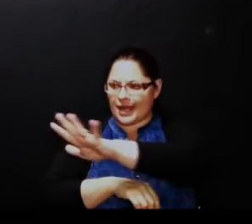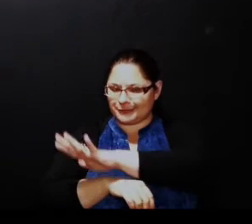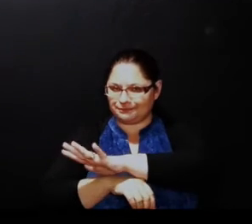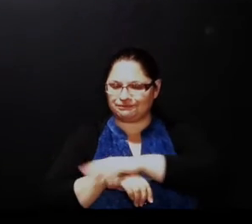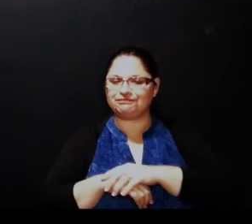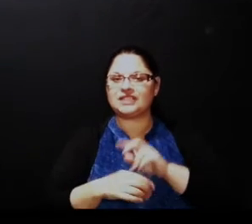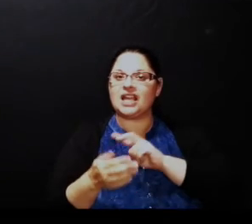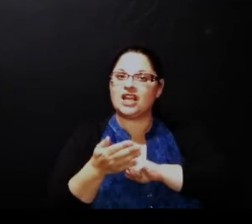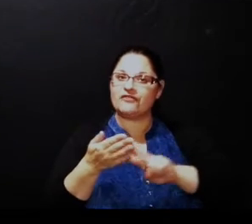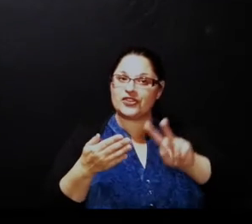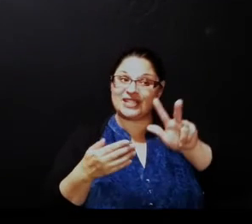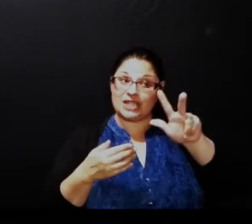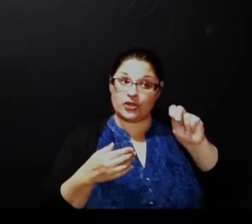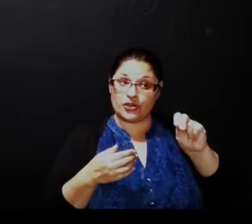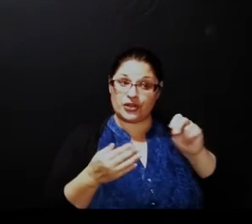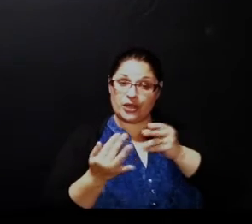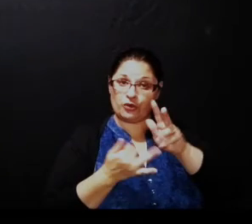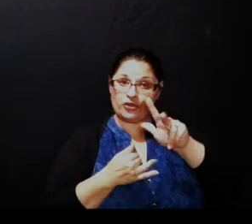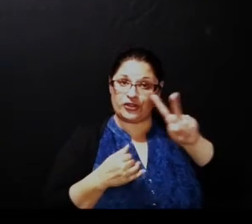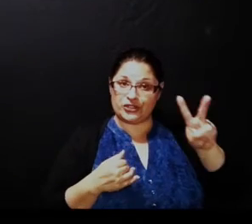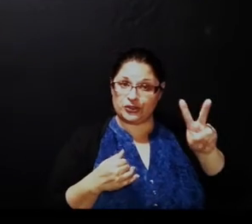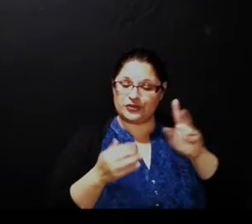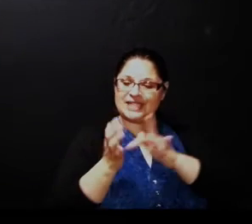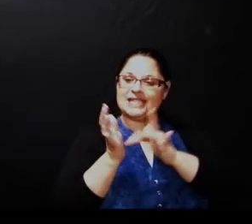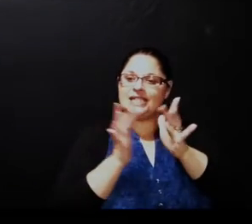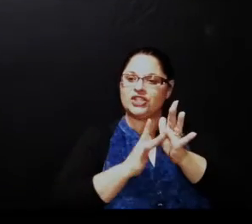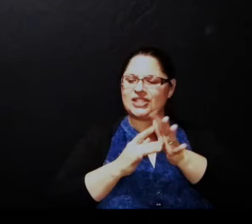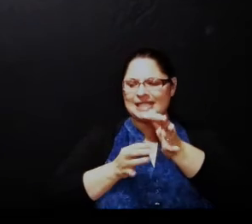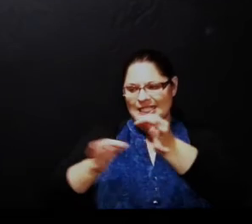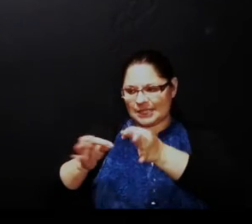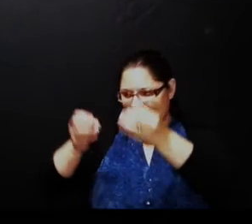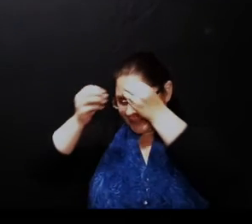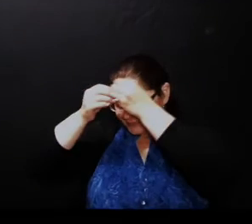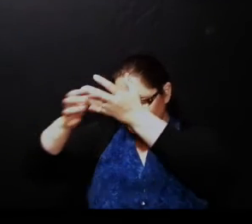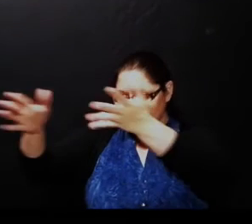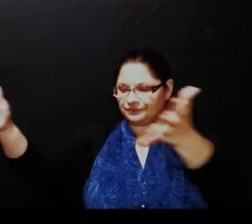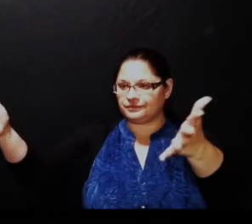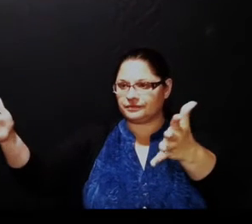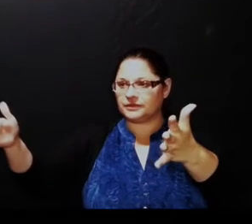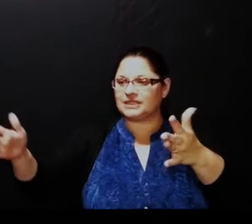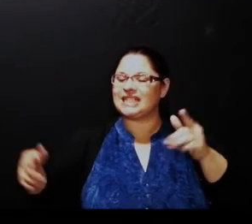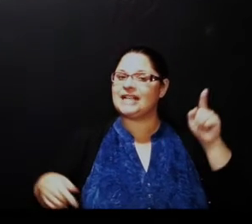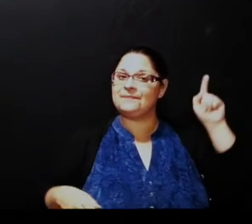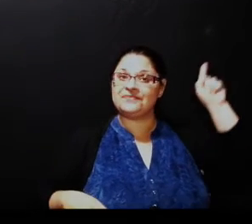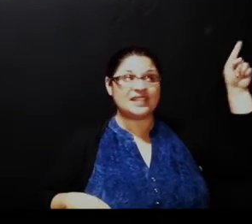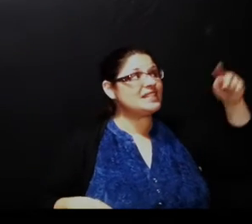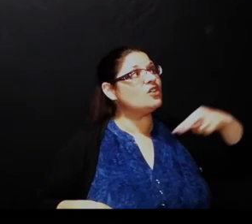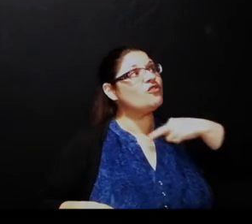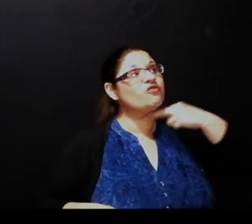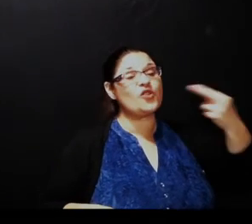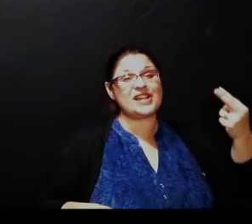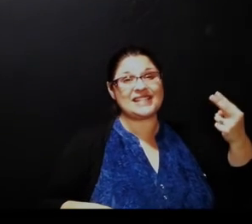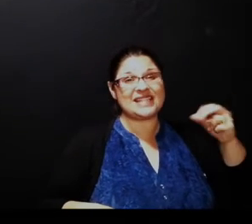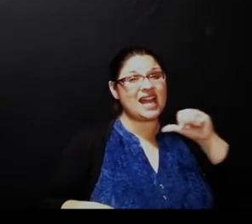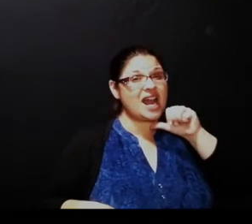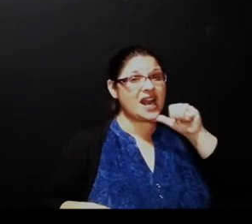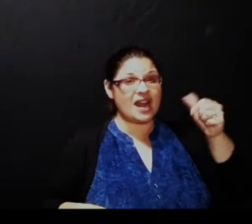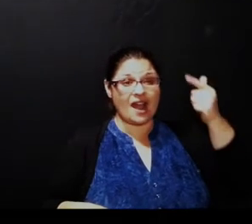Jesus answered and said, this voice came not because of me, but for your sakes.